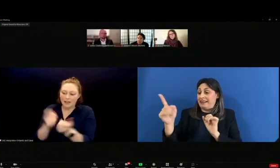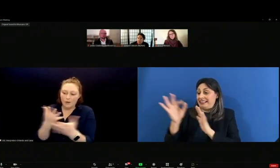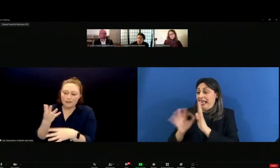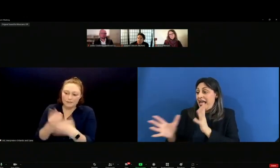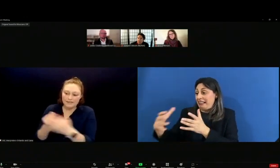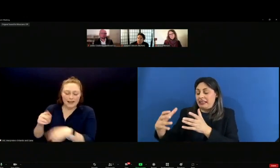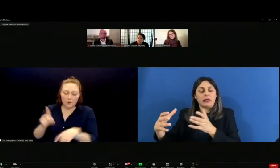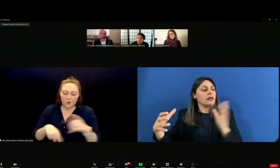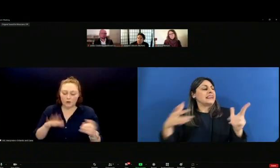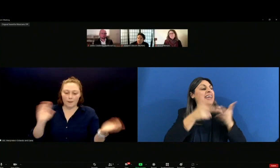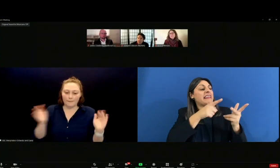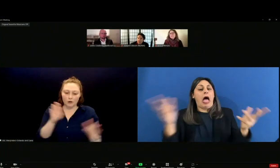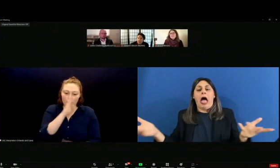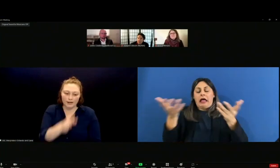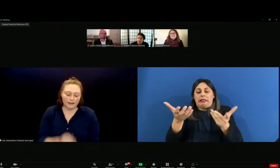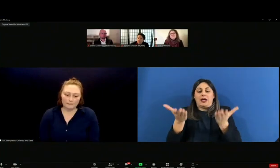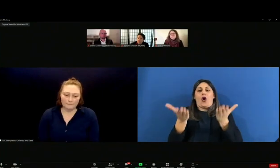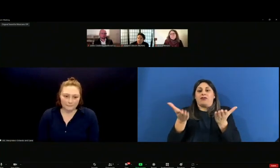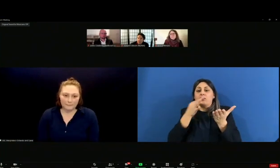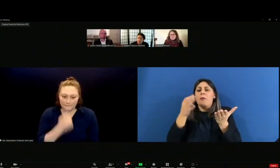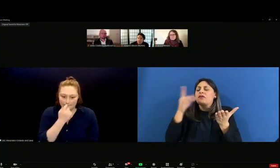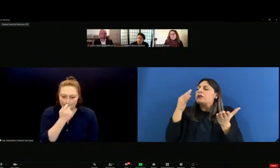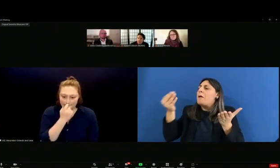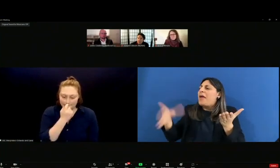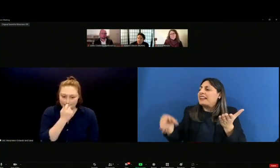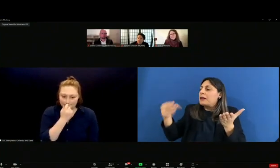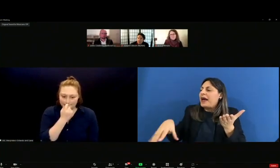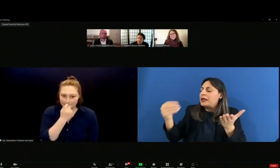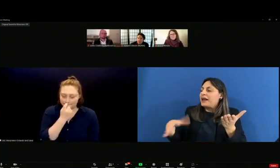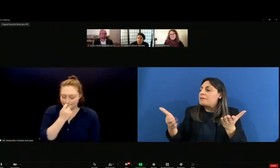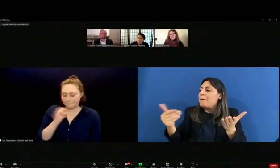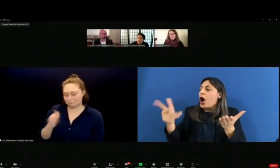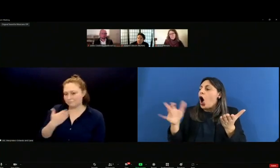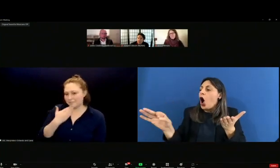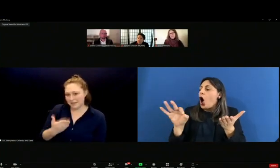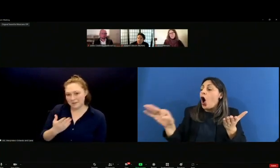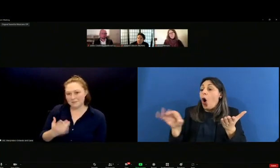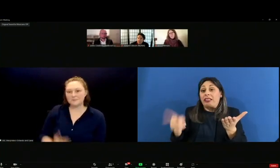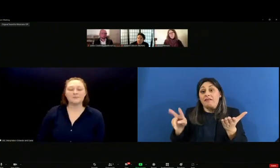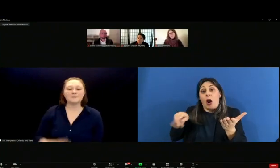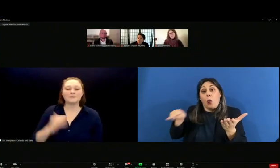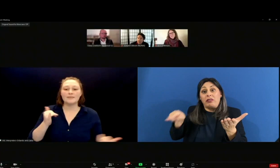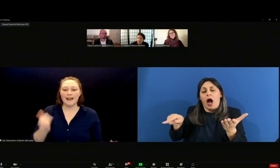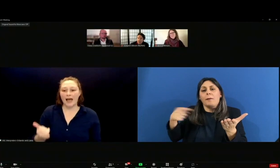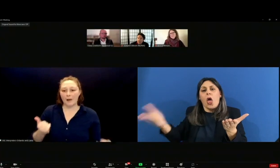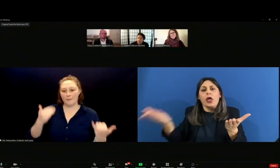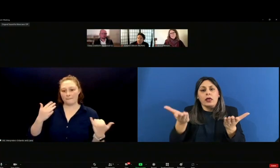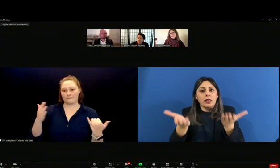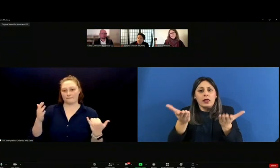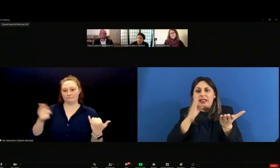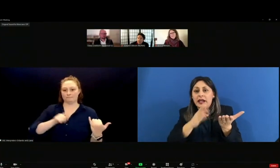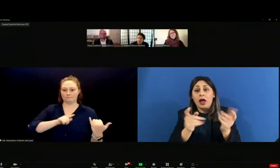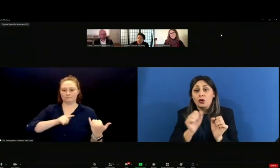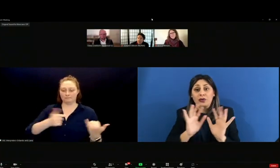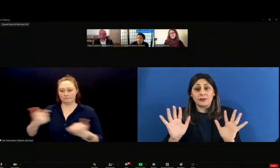way. Thank you. Thank you. We now return to our first opponent for his